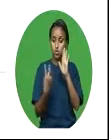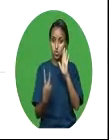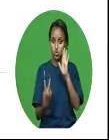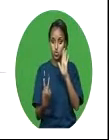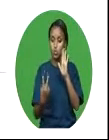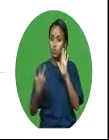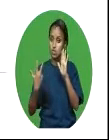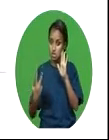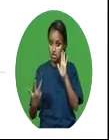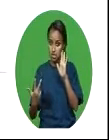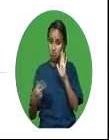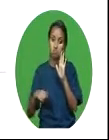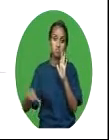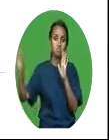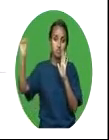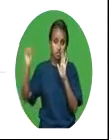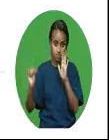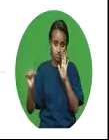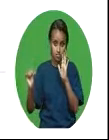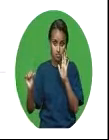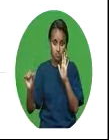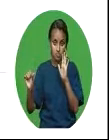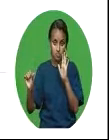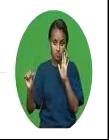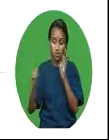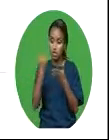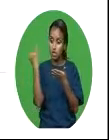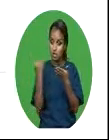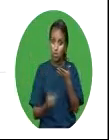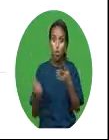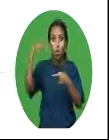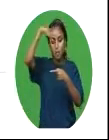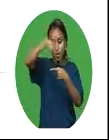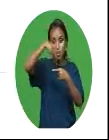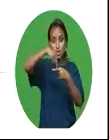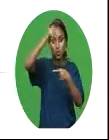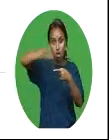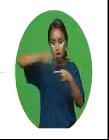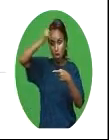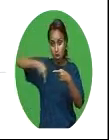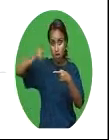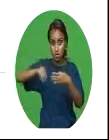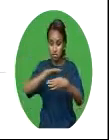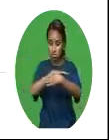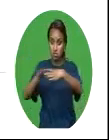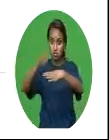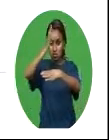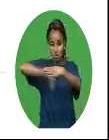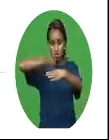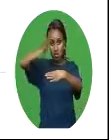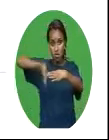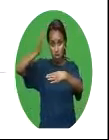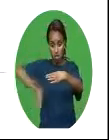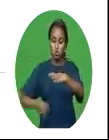2, 3, etc. Draw perpendicular lines to the stretch out line